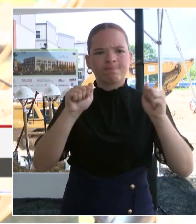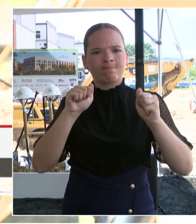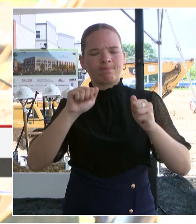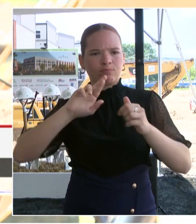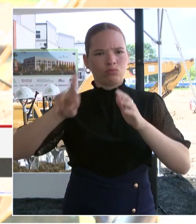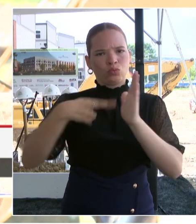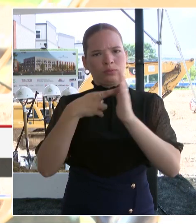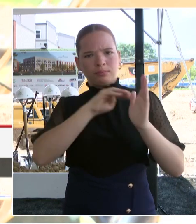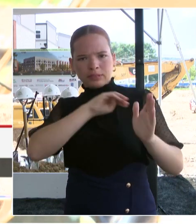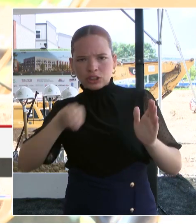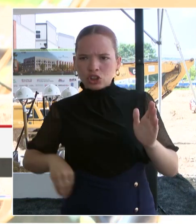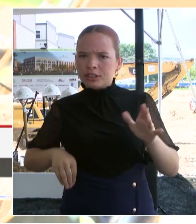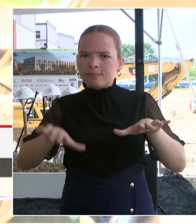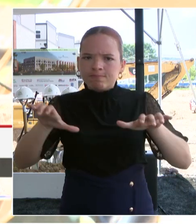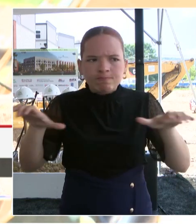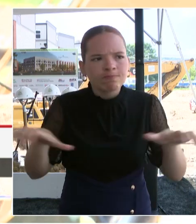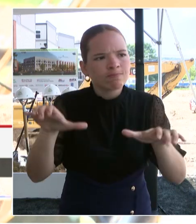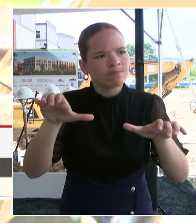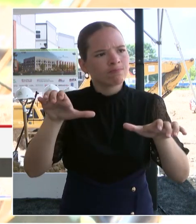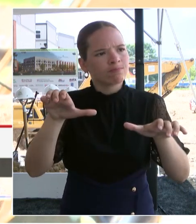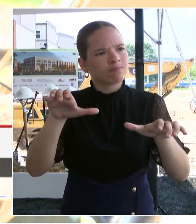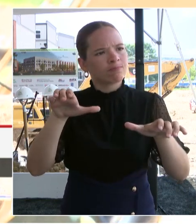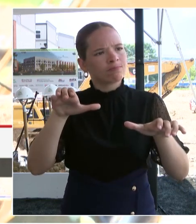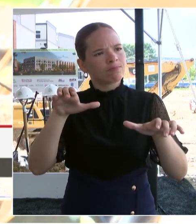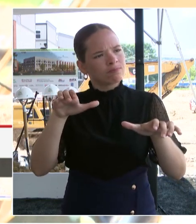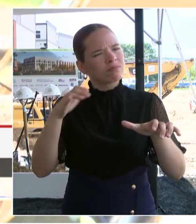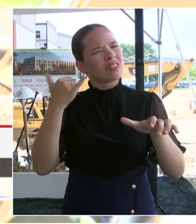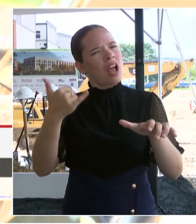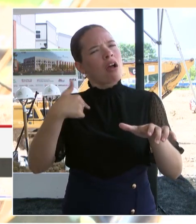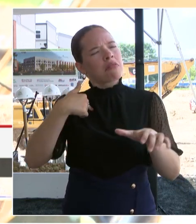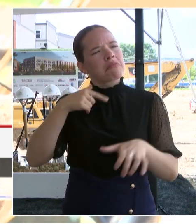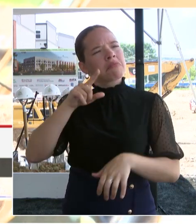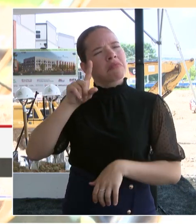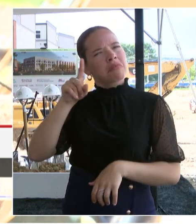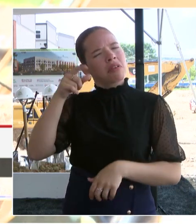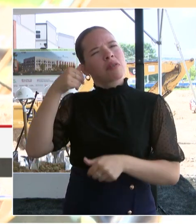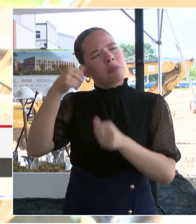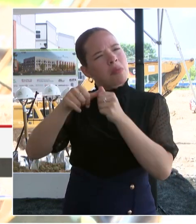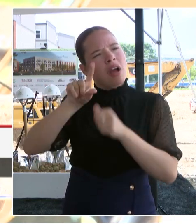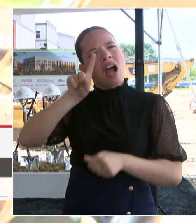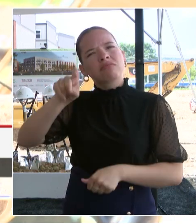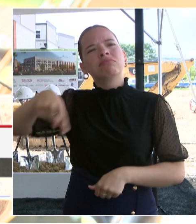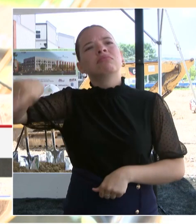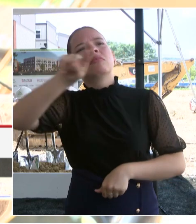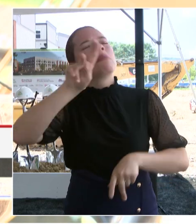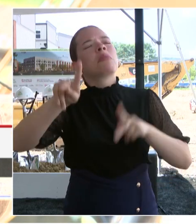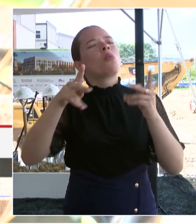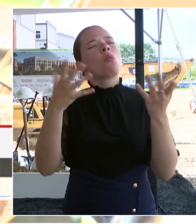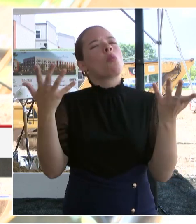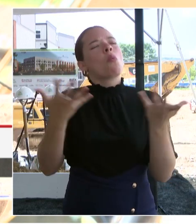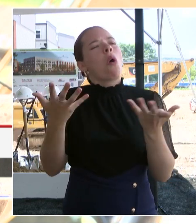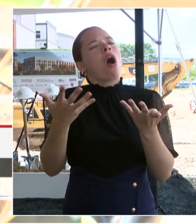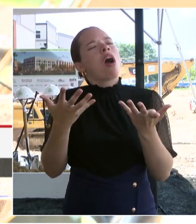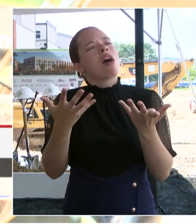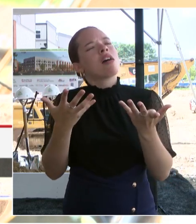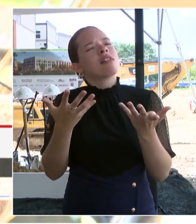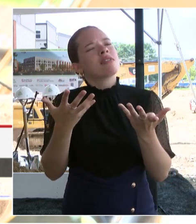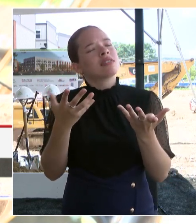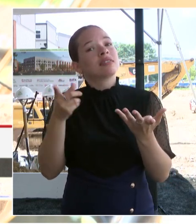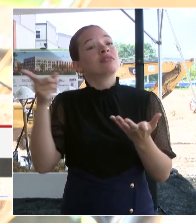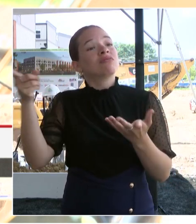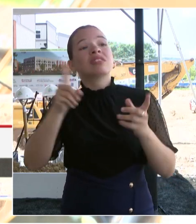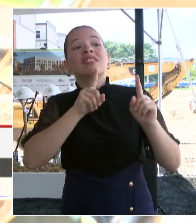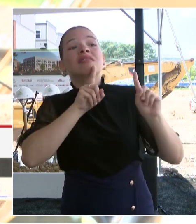replied, for relentless commitments and to give every Washingtonian a